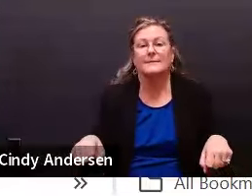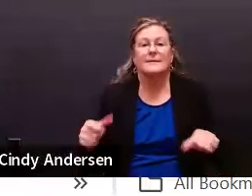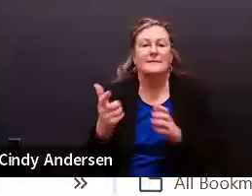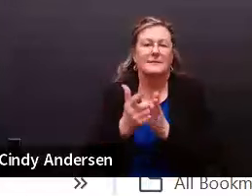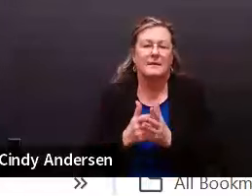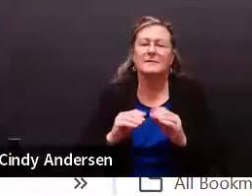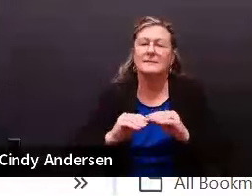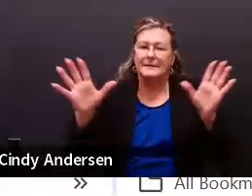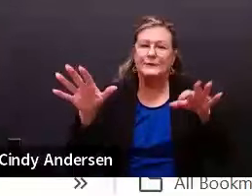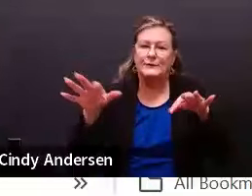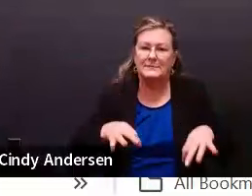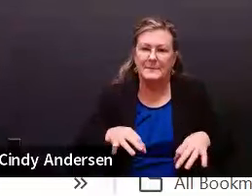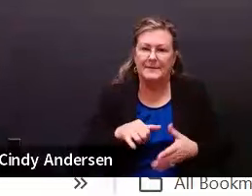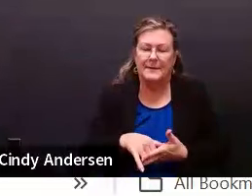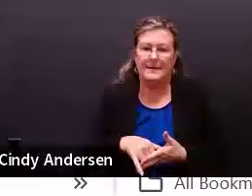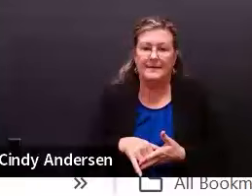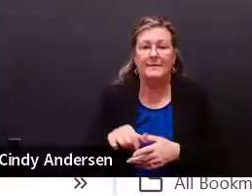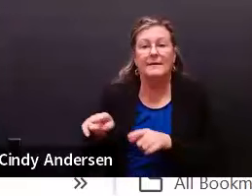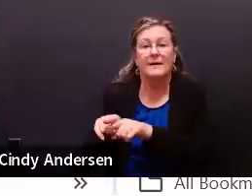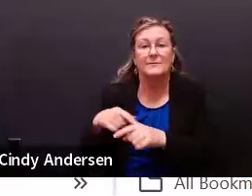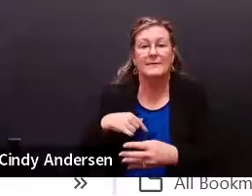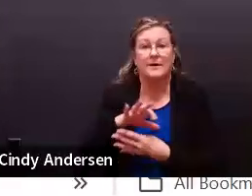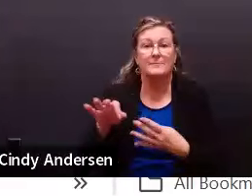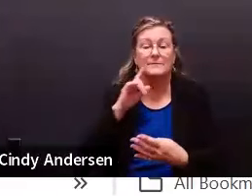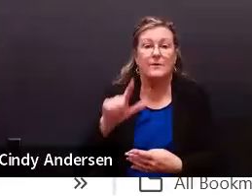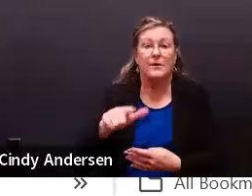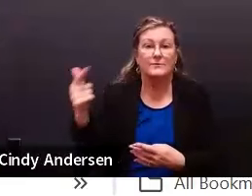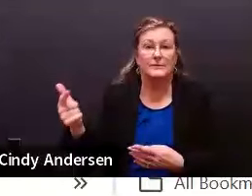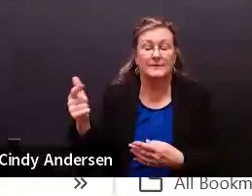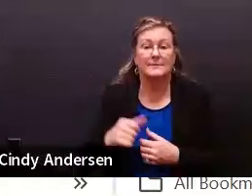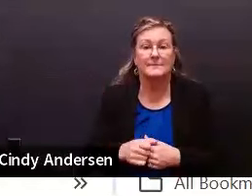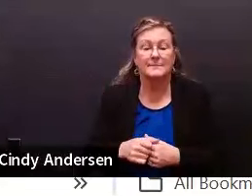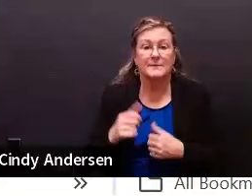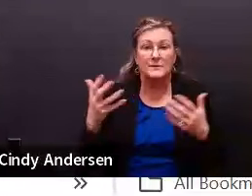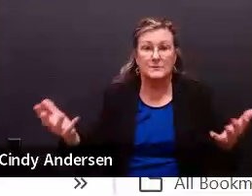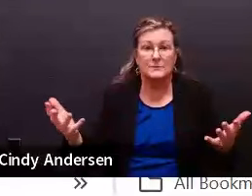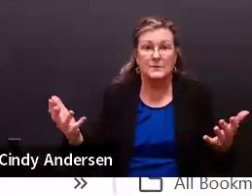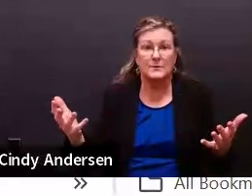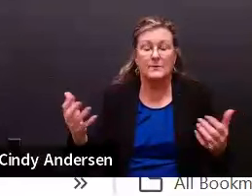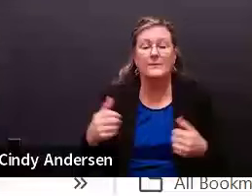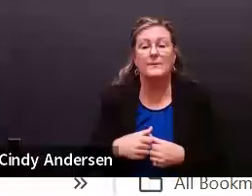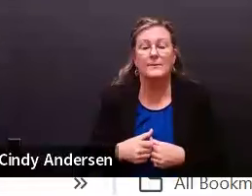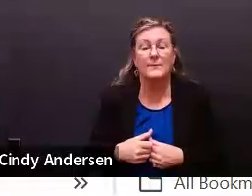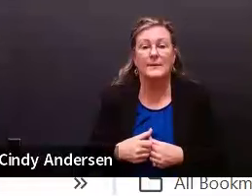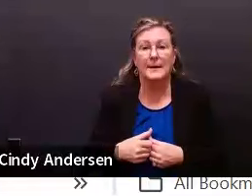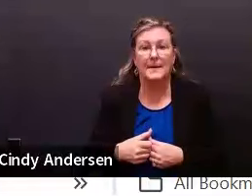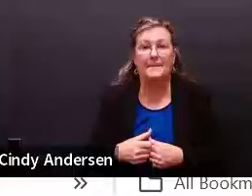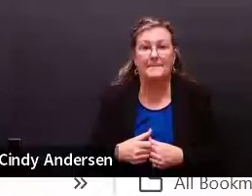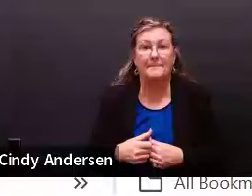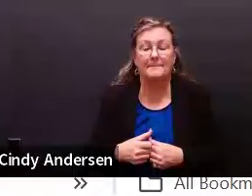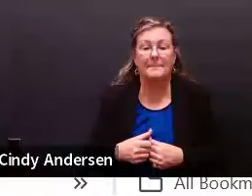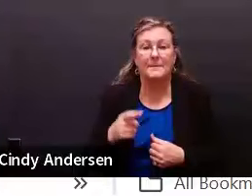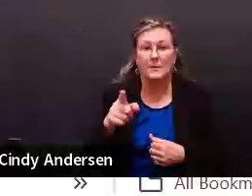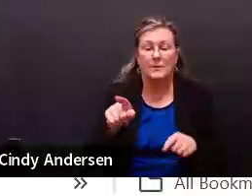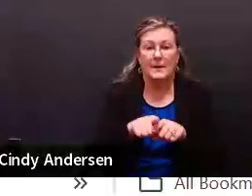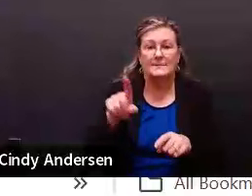pretty clear within that. We also have this option for the alternate. you